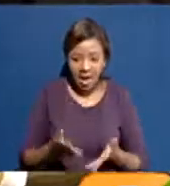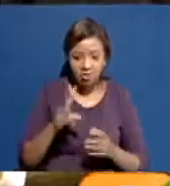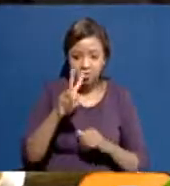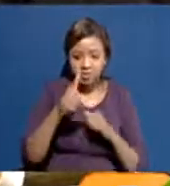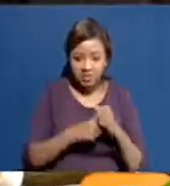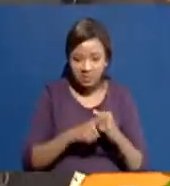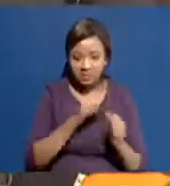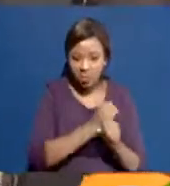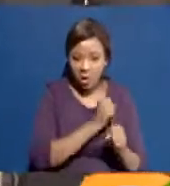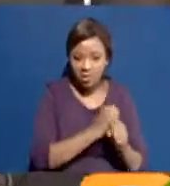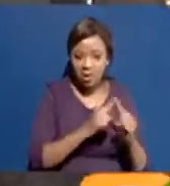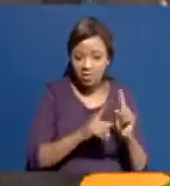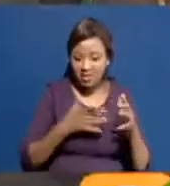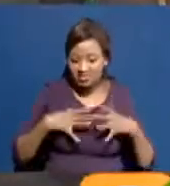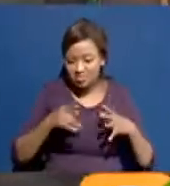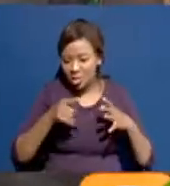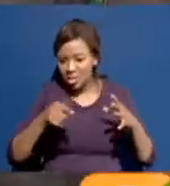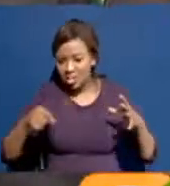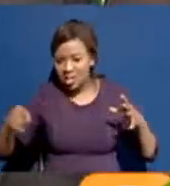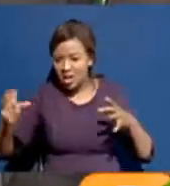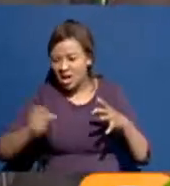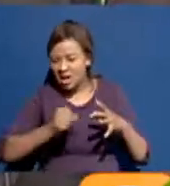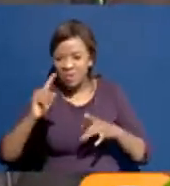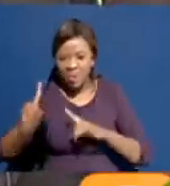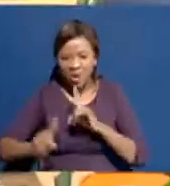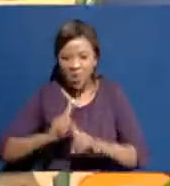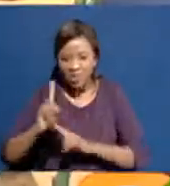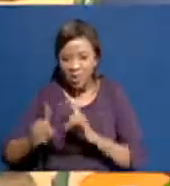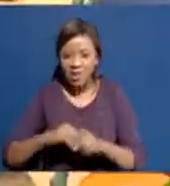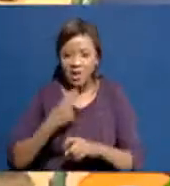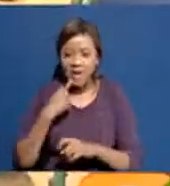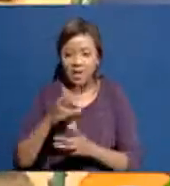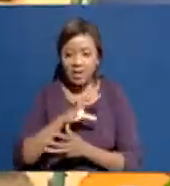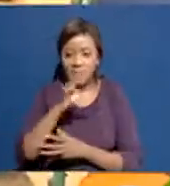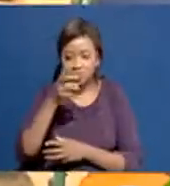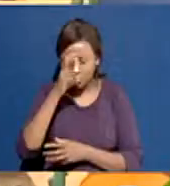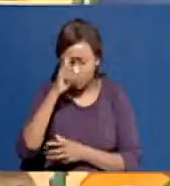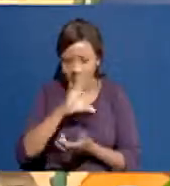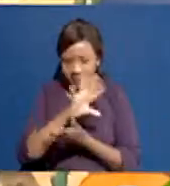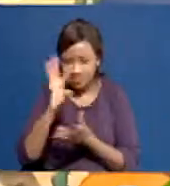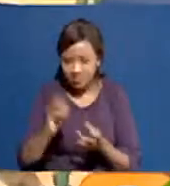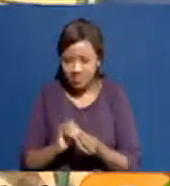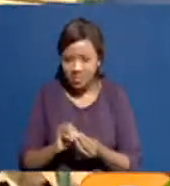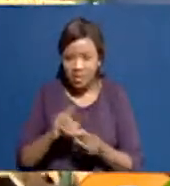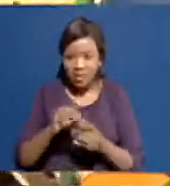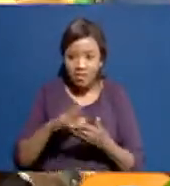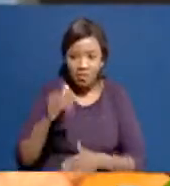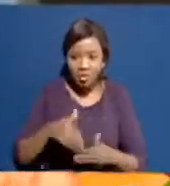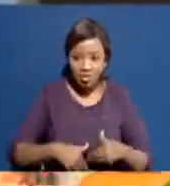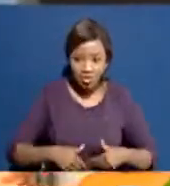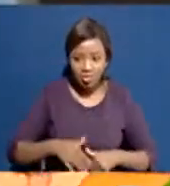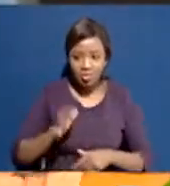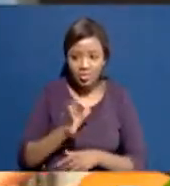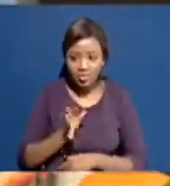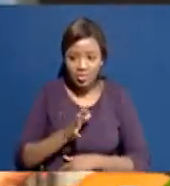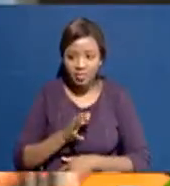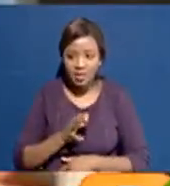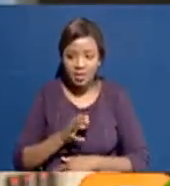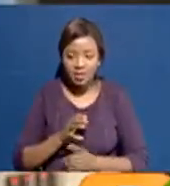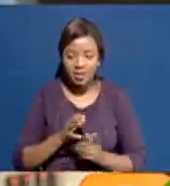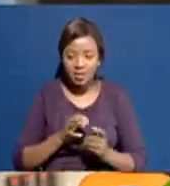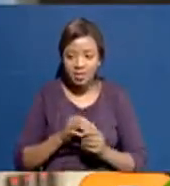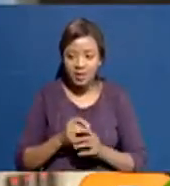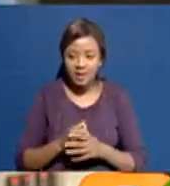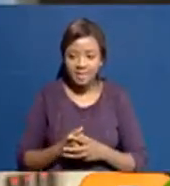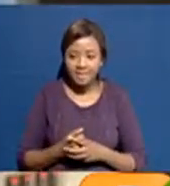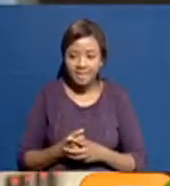our value chain, we are 120, mostly youth and women. This varies all the way from the collection to post-production. This